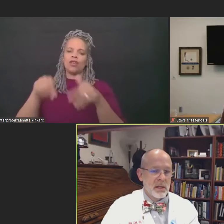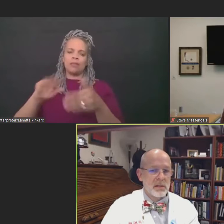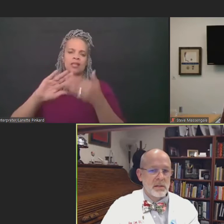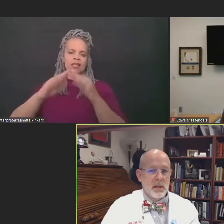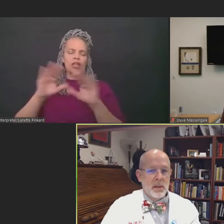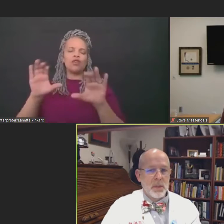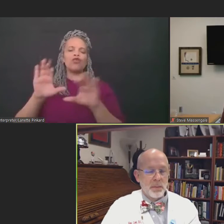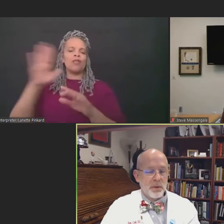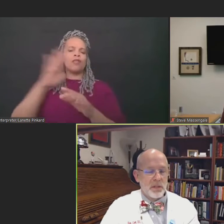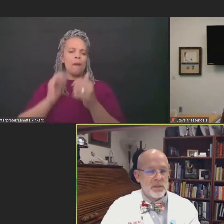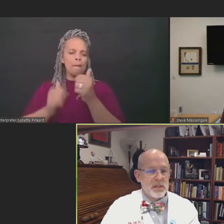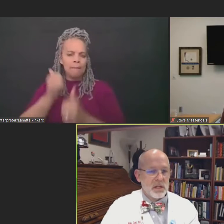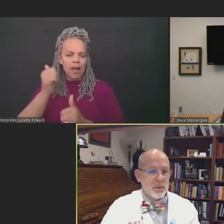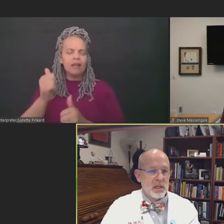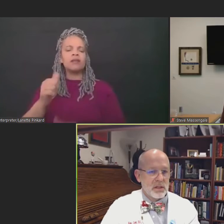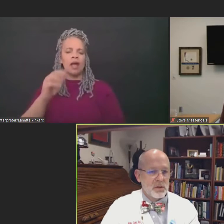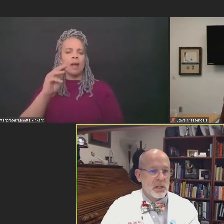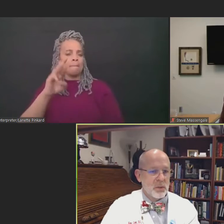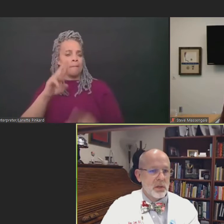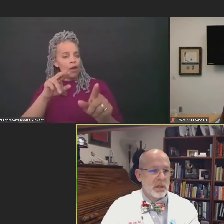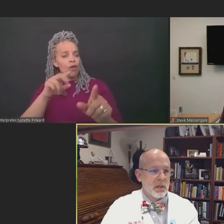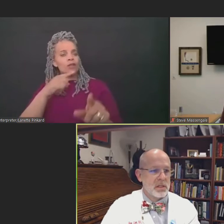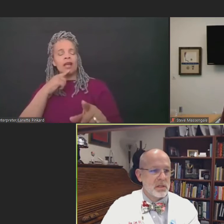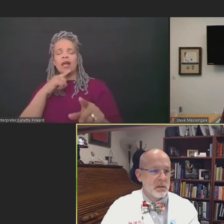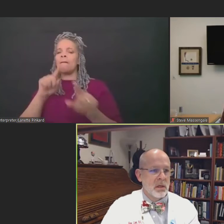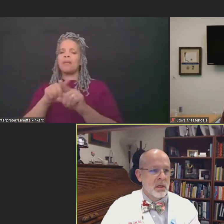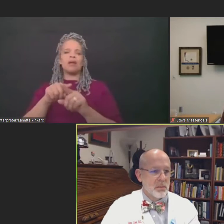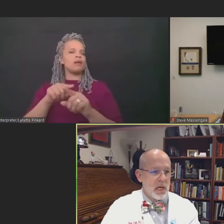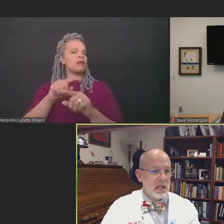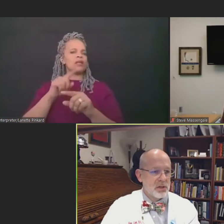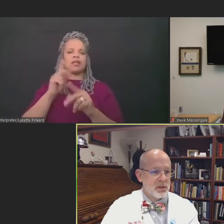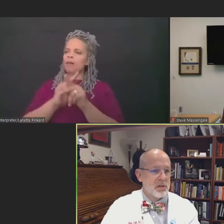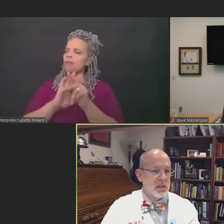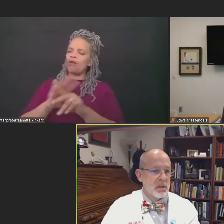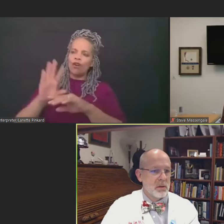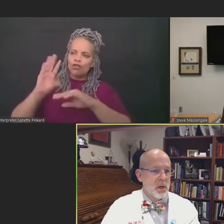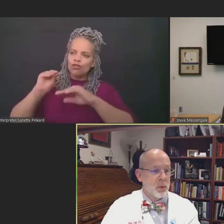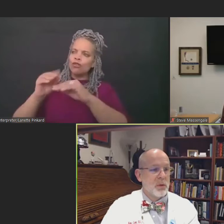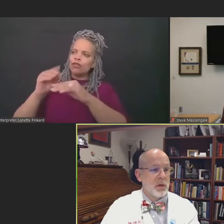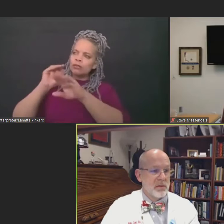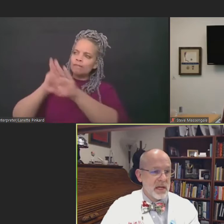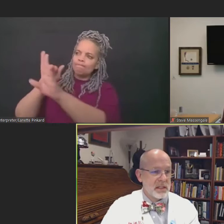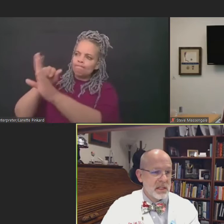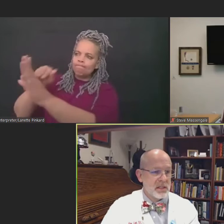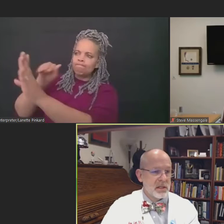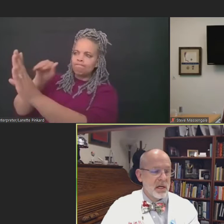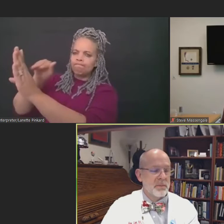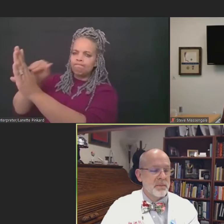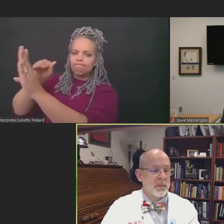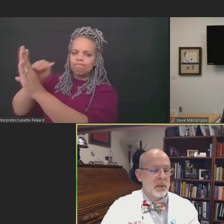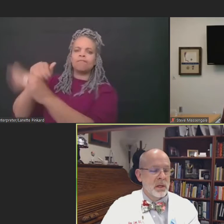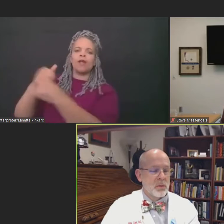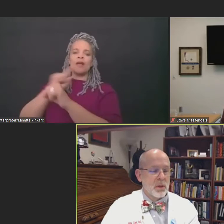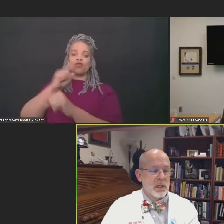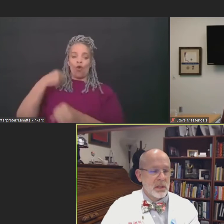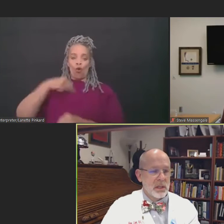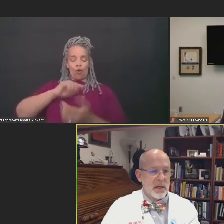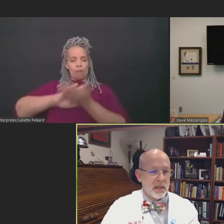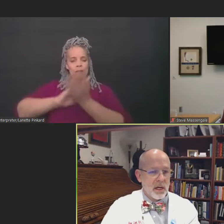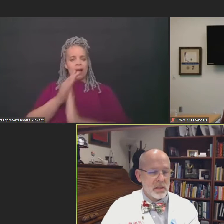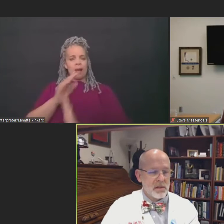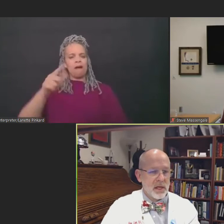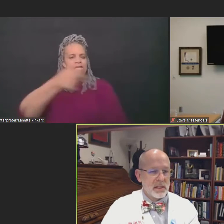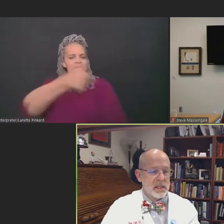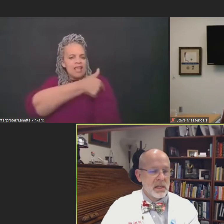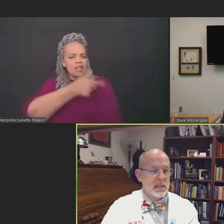and as Mayor Pro Tem says, being the squeaky wheel in Austin, making sure that we were a vaccination hub where we can give